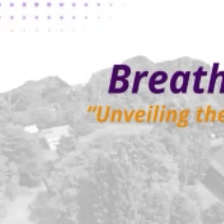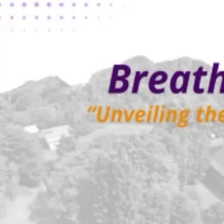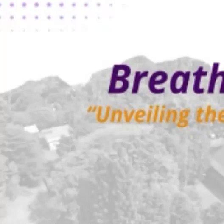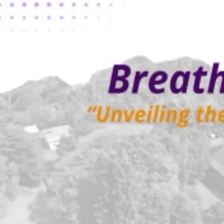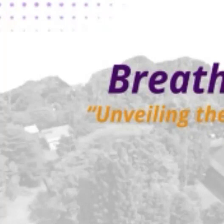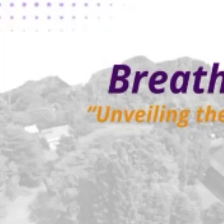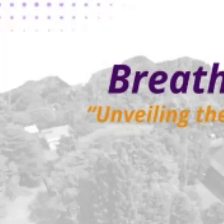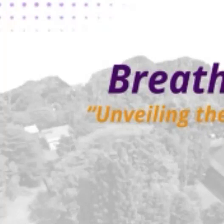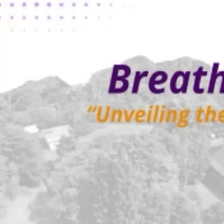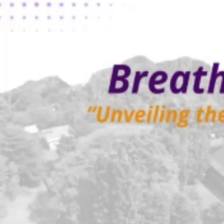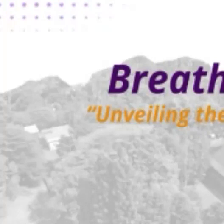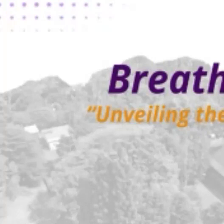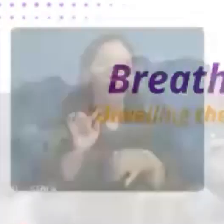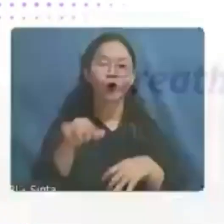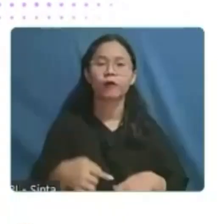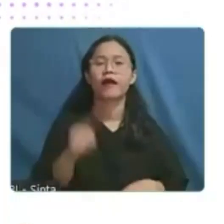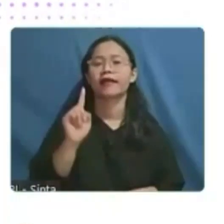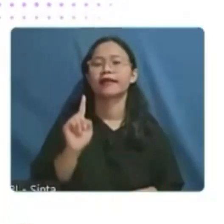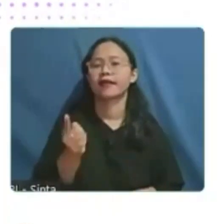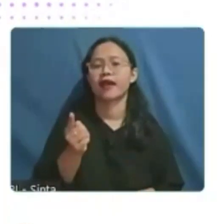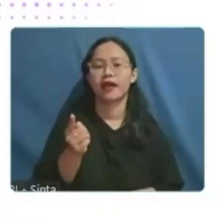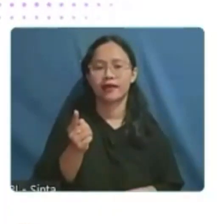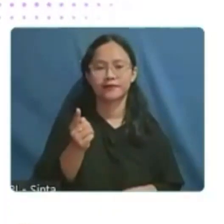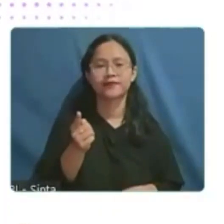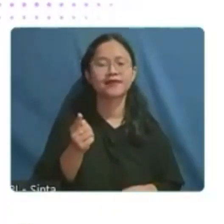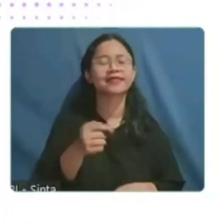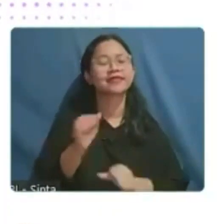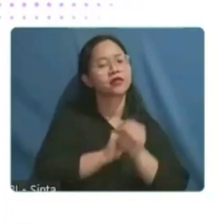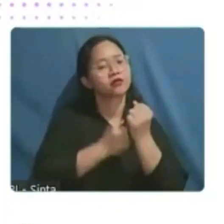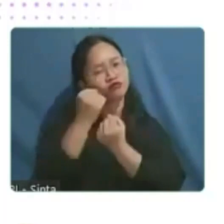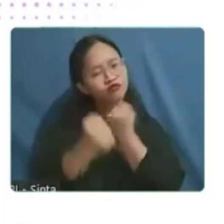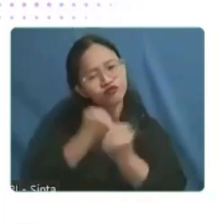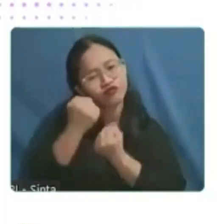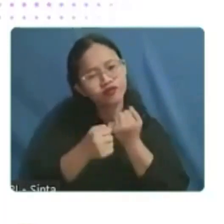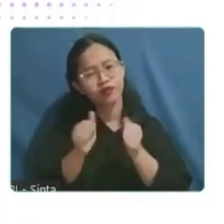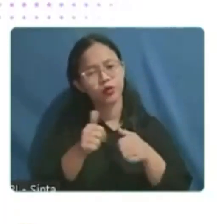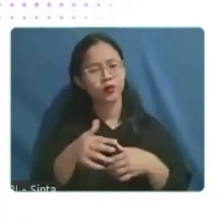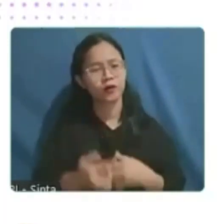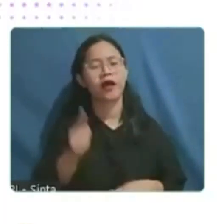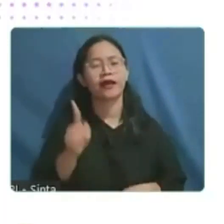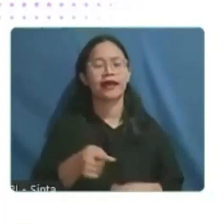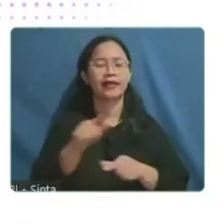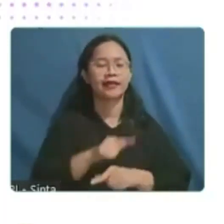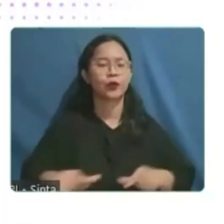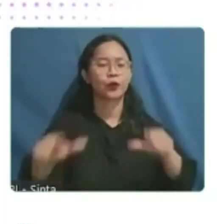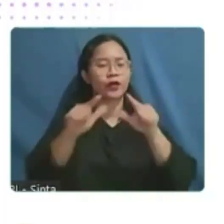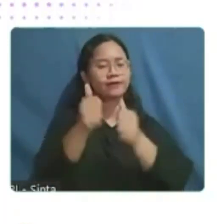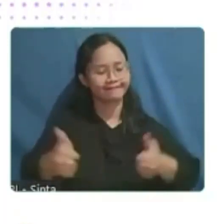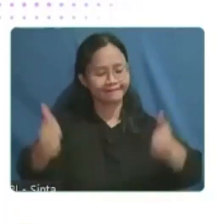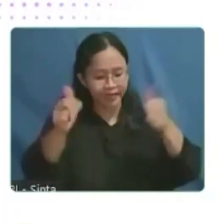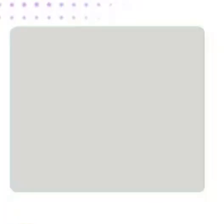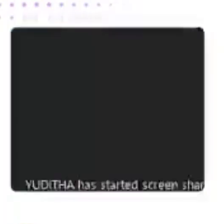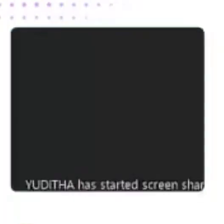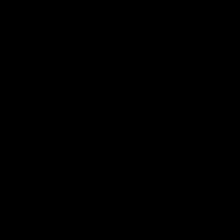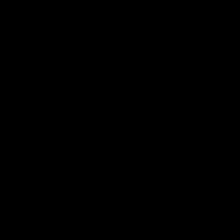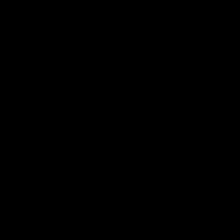and sustainable future. This concludes our webinar. Thank you and have a wonderful day.